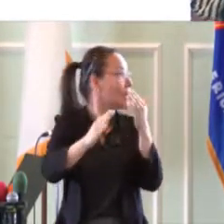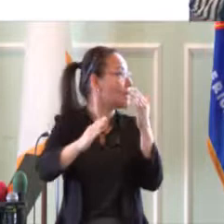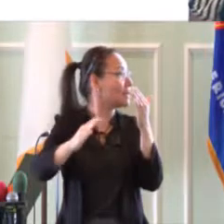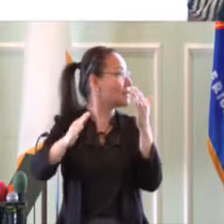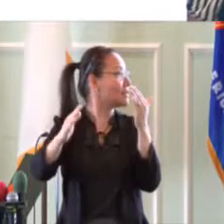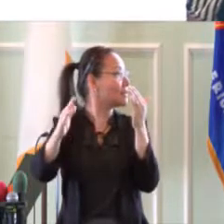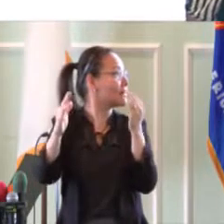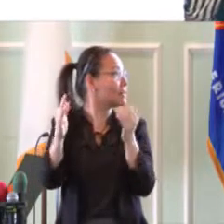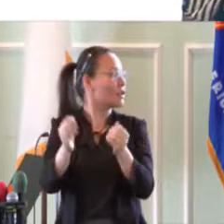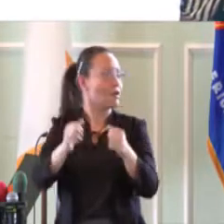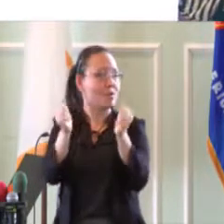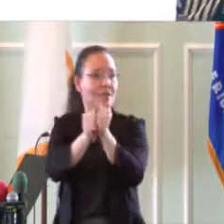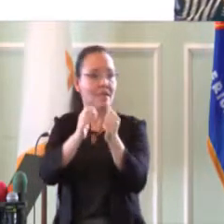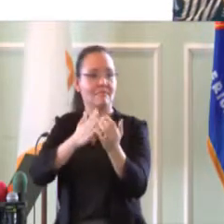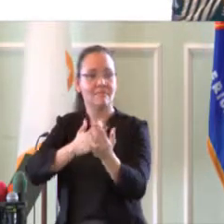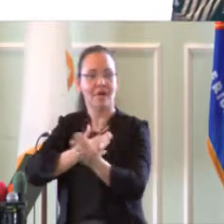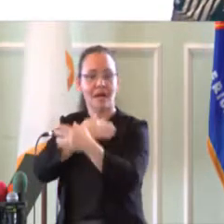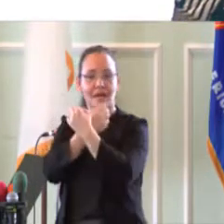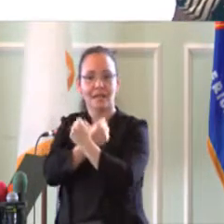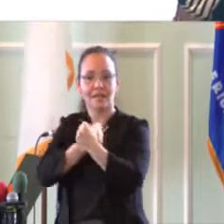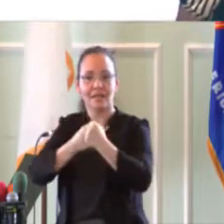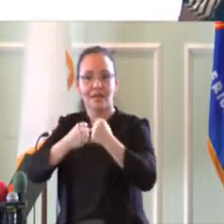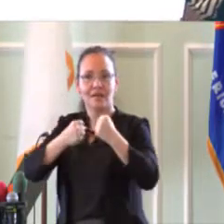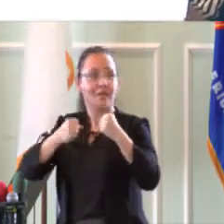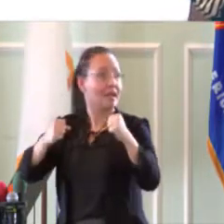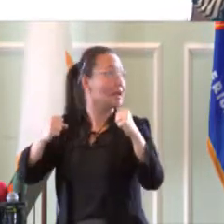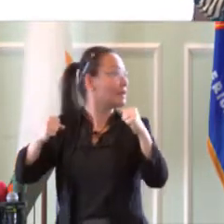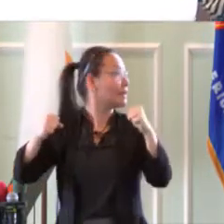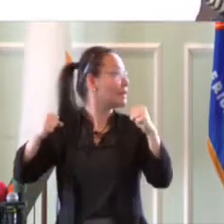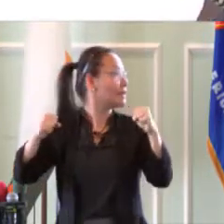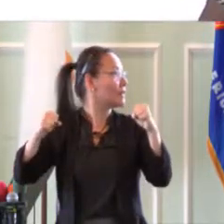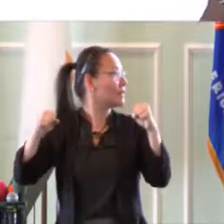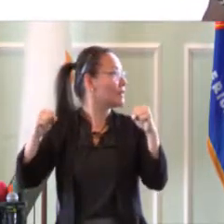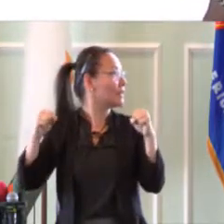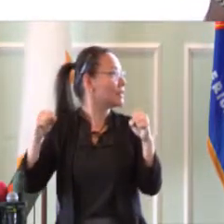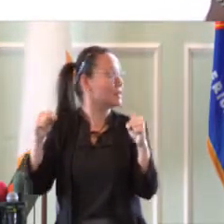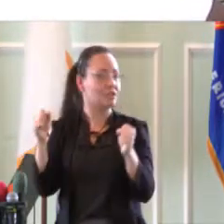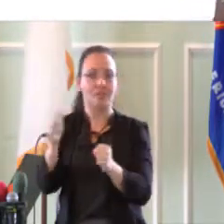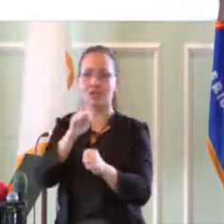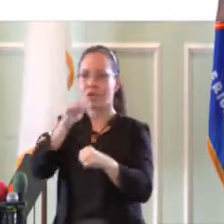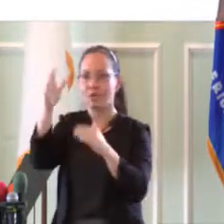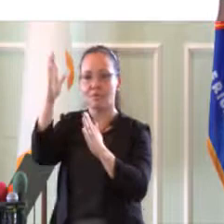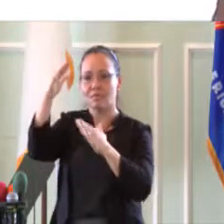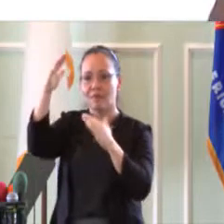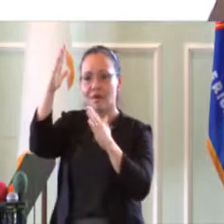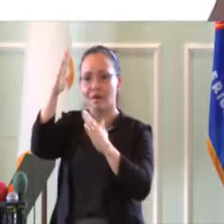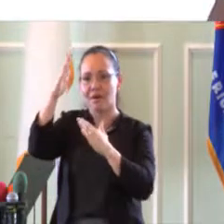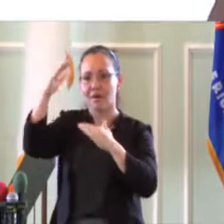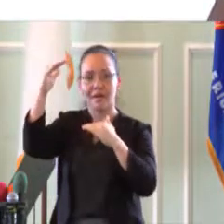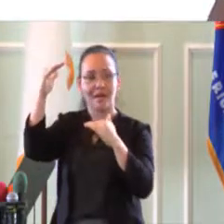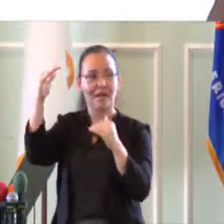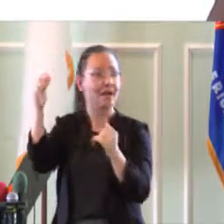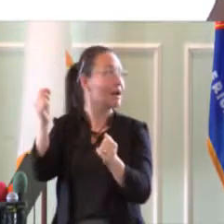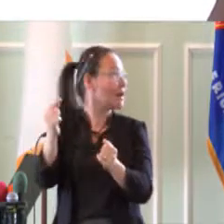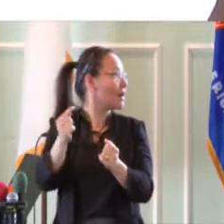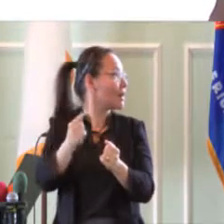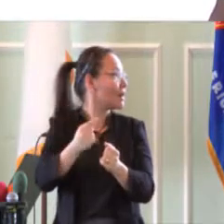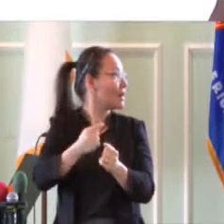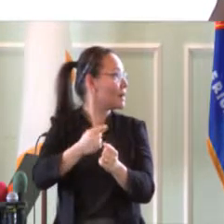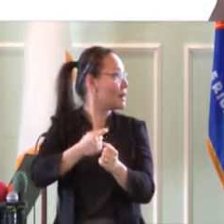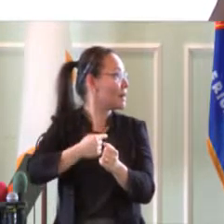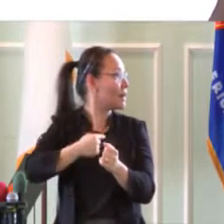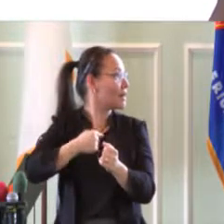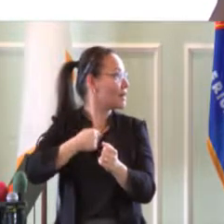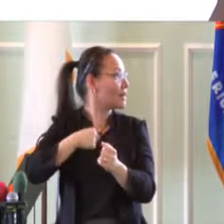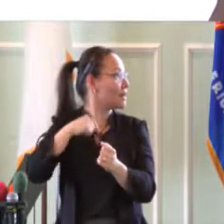my salvation up to me, I know how that would go.